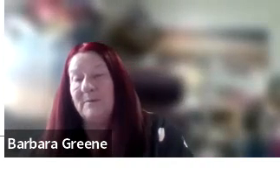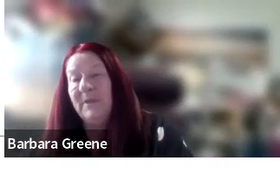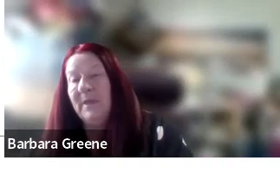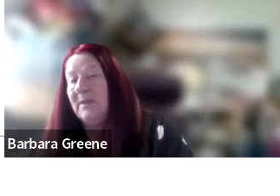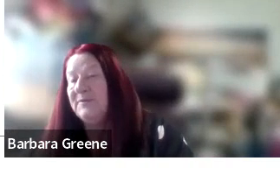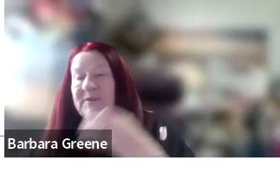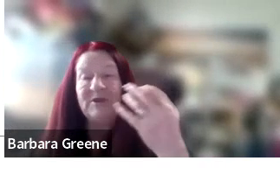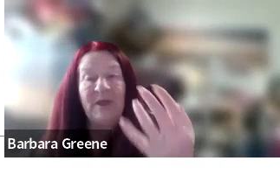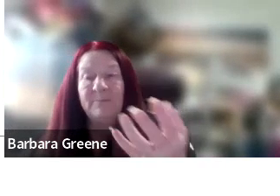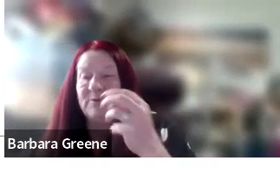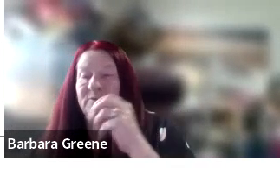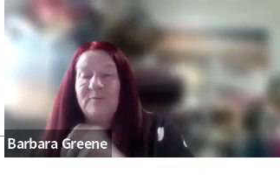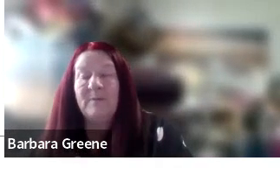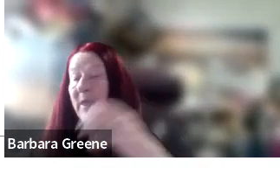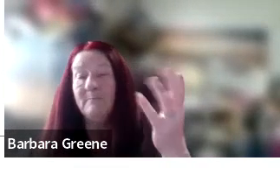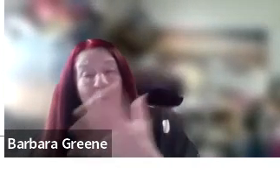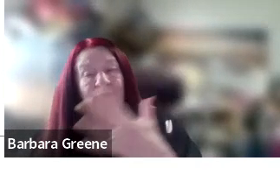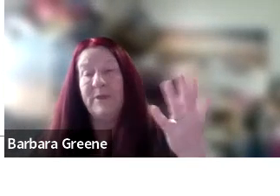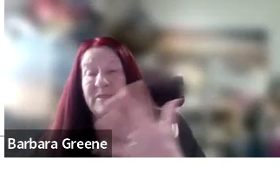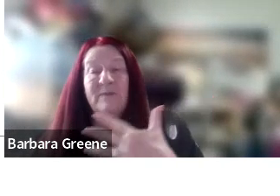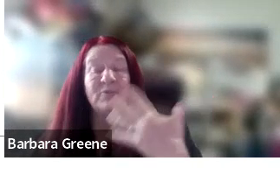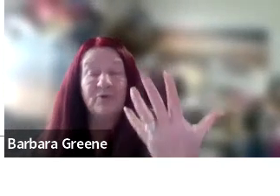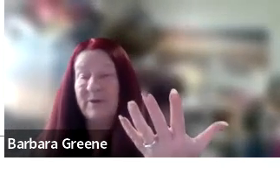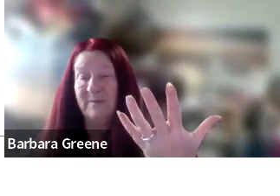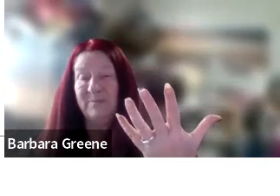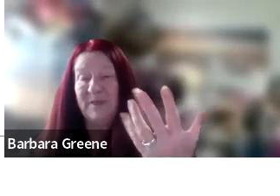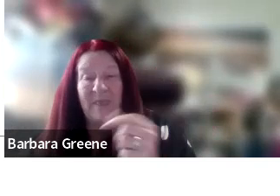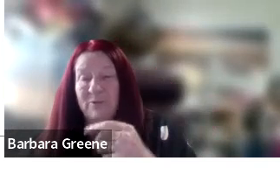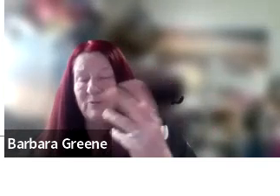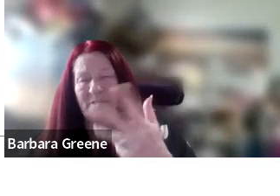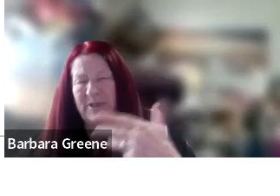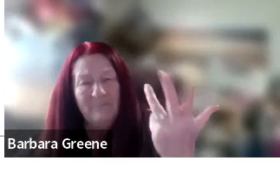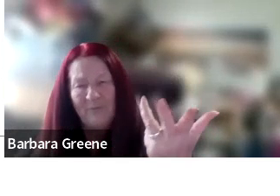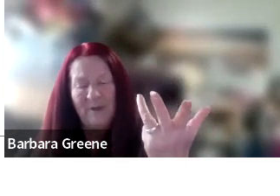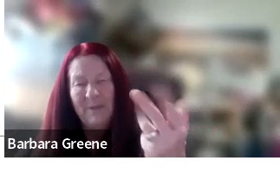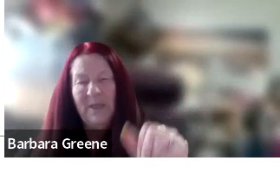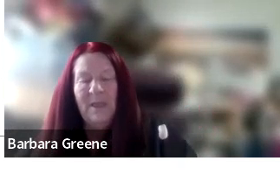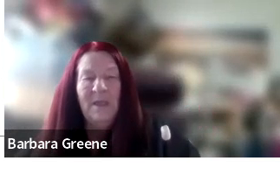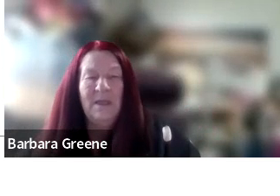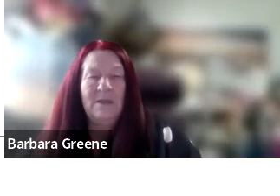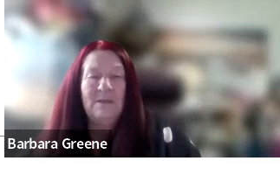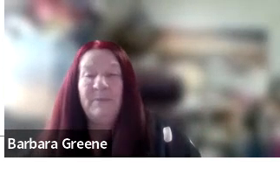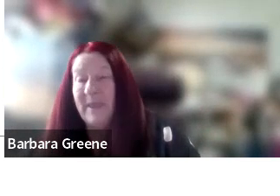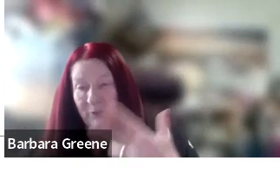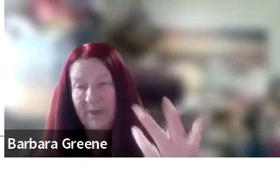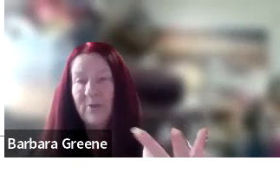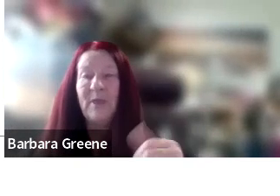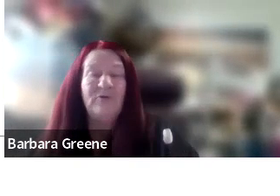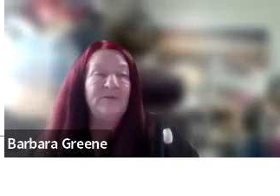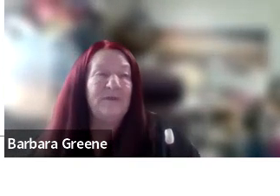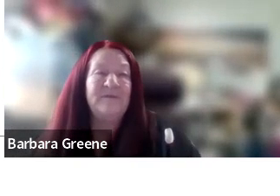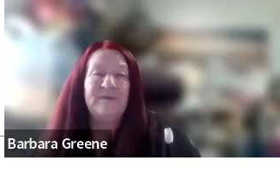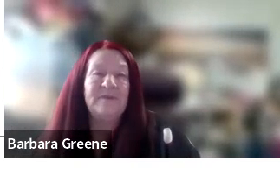hospital, from CDWs, from folks we had never dreamed that they would really come from, behavioral